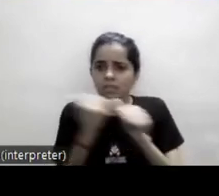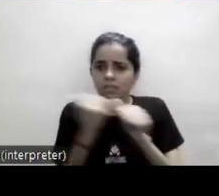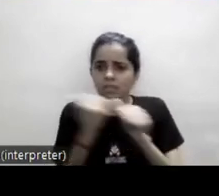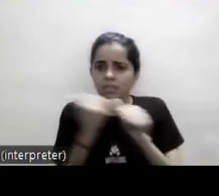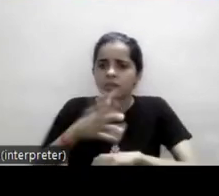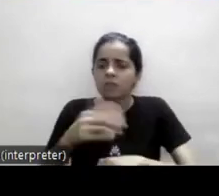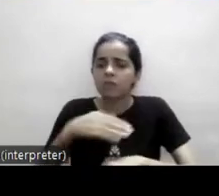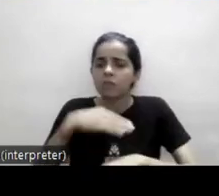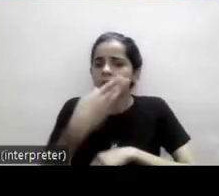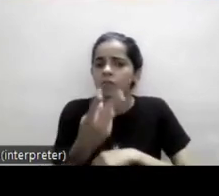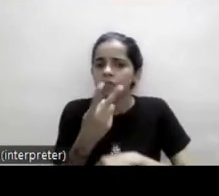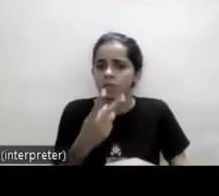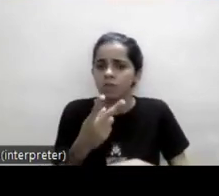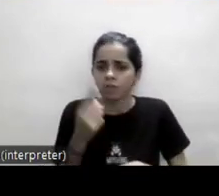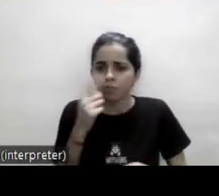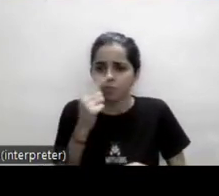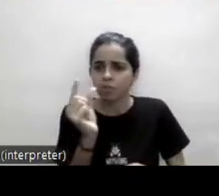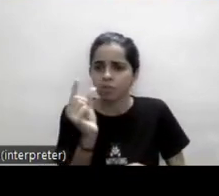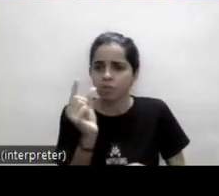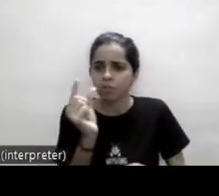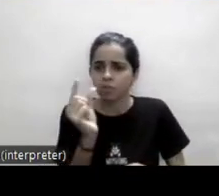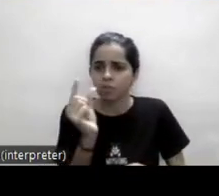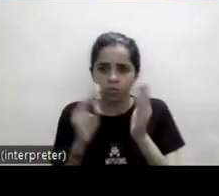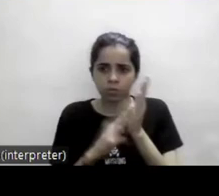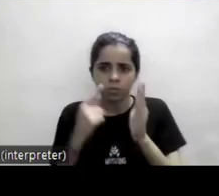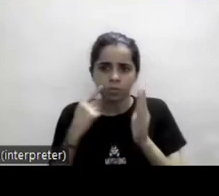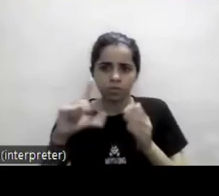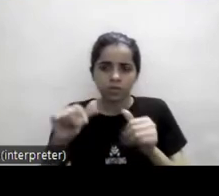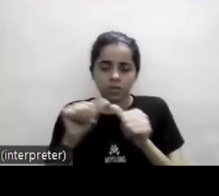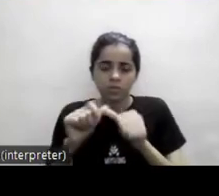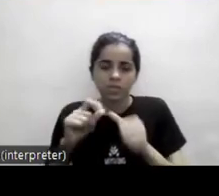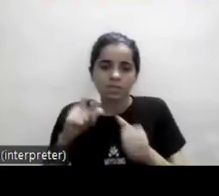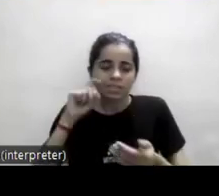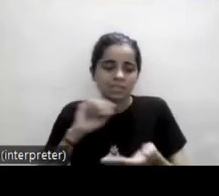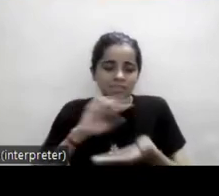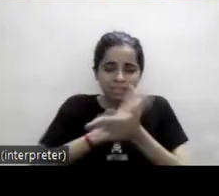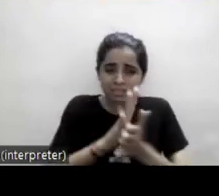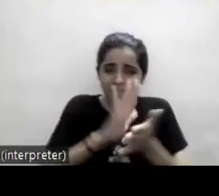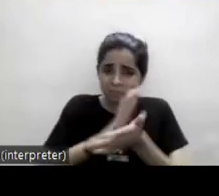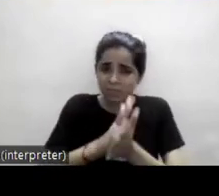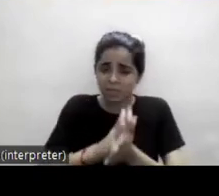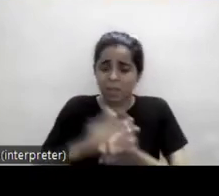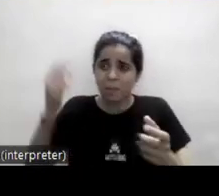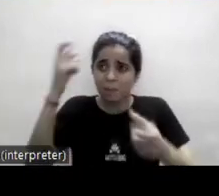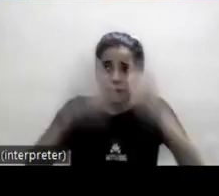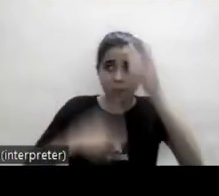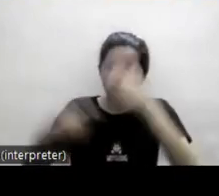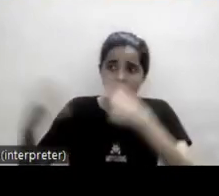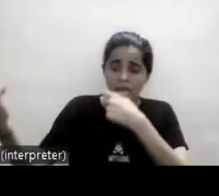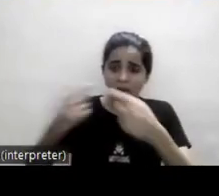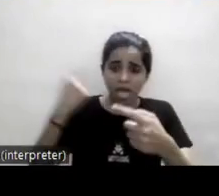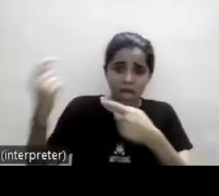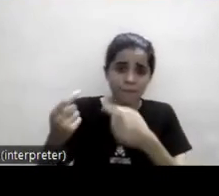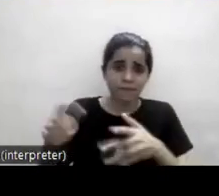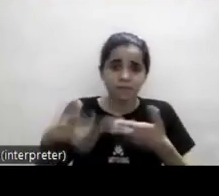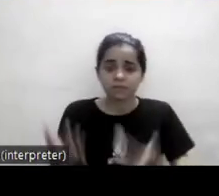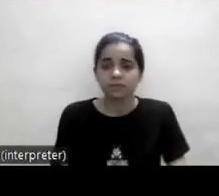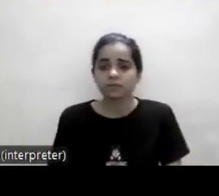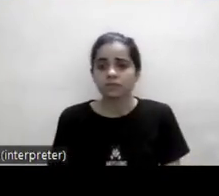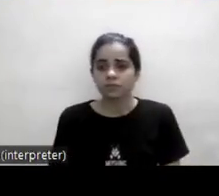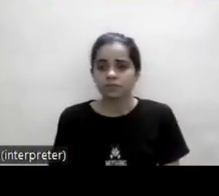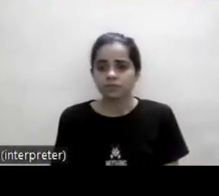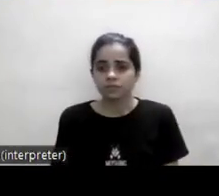she Urmila is informed that Pagli has been raped, and she is pregnant with a rape child now,